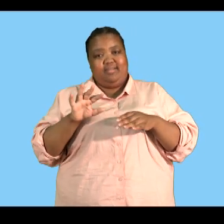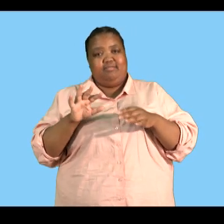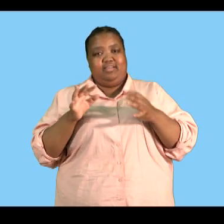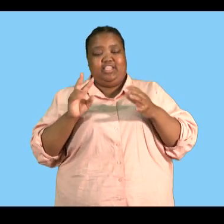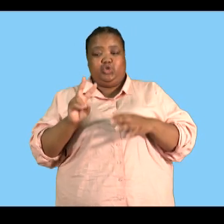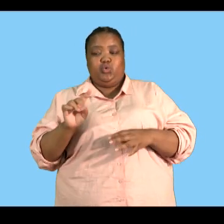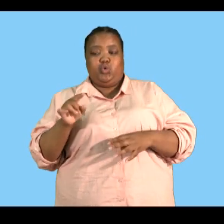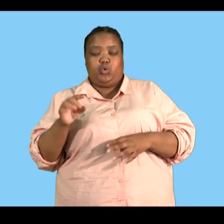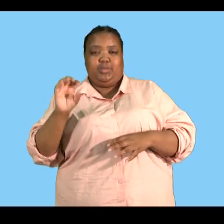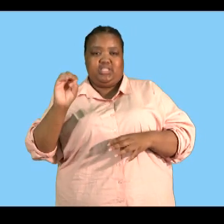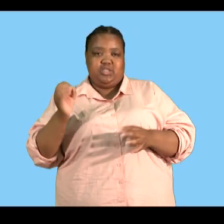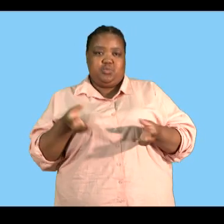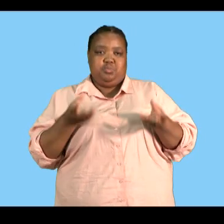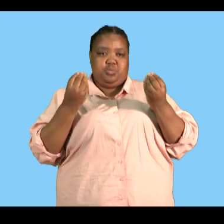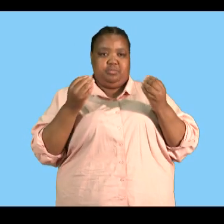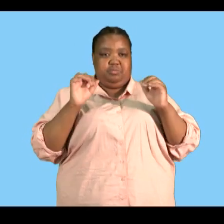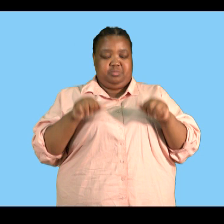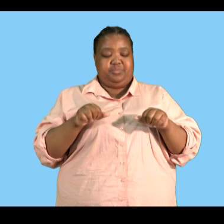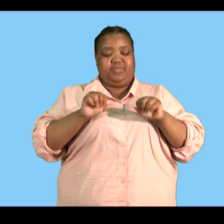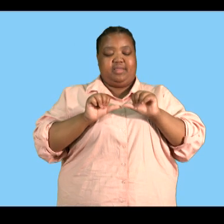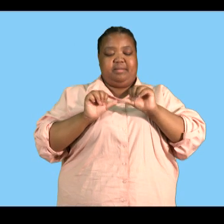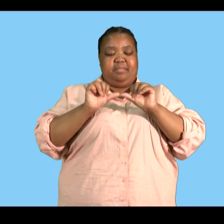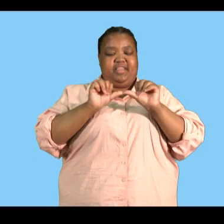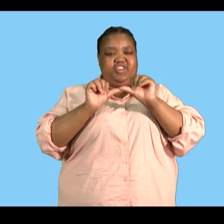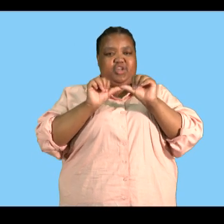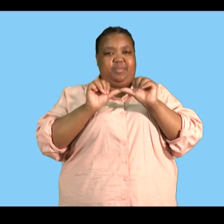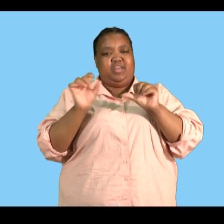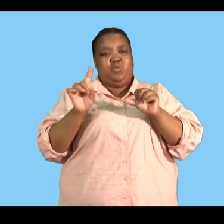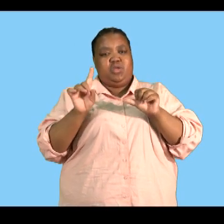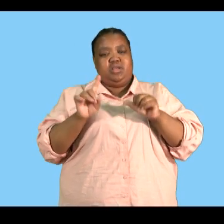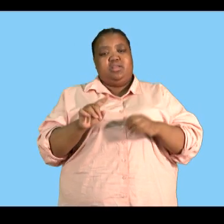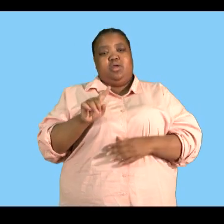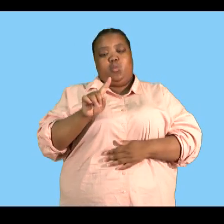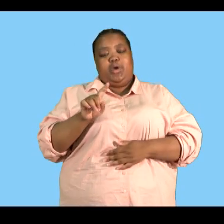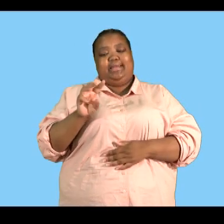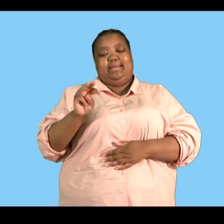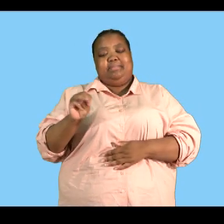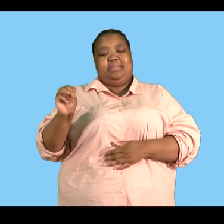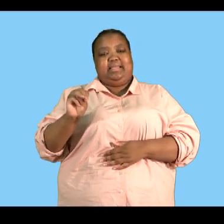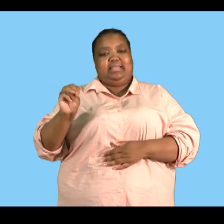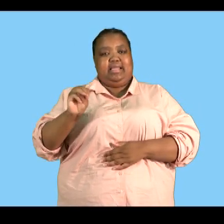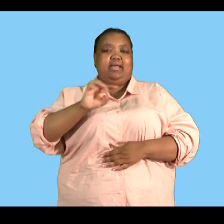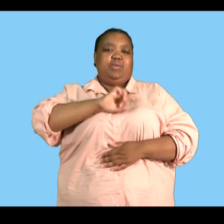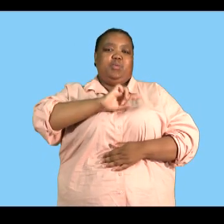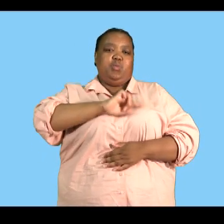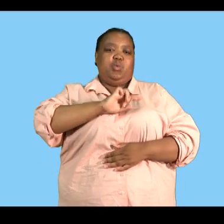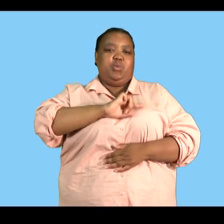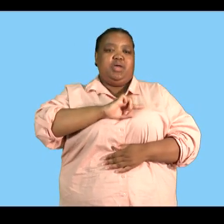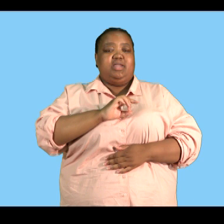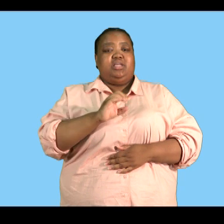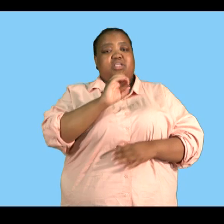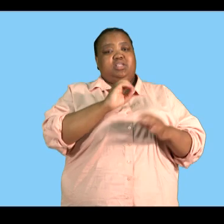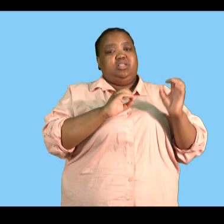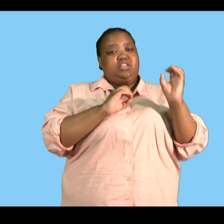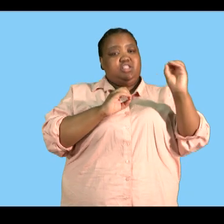Then now this measurement here, it could be 1 meters. Why?